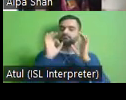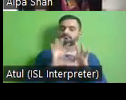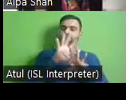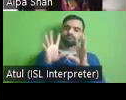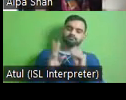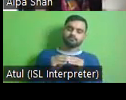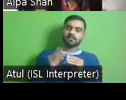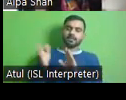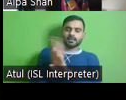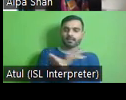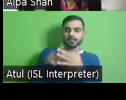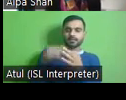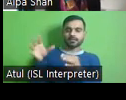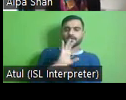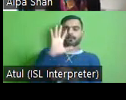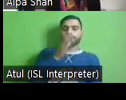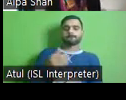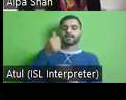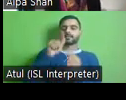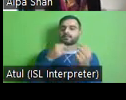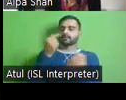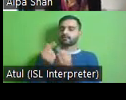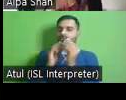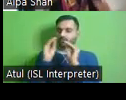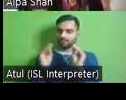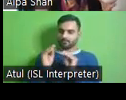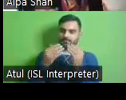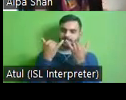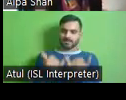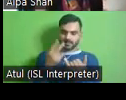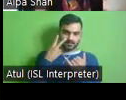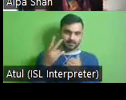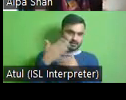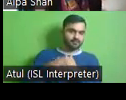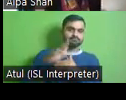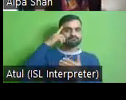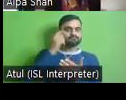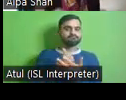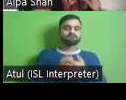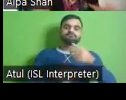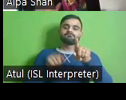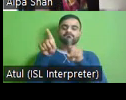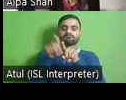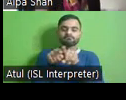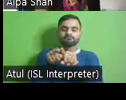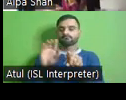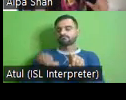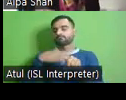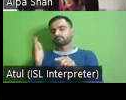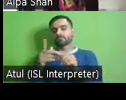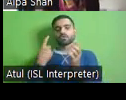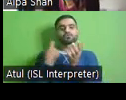very recently didn't even have panchayat elections. Now, a quintessential example of these